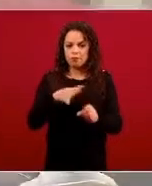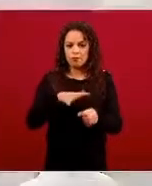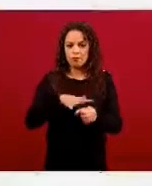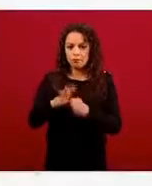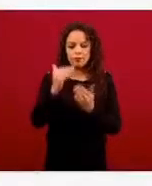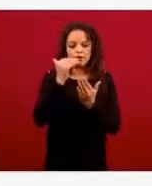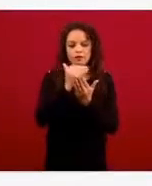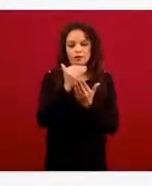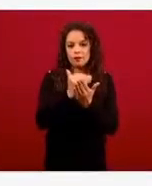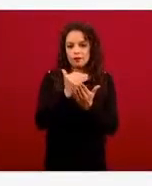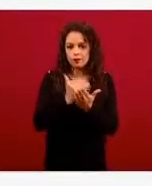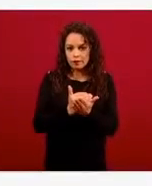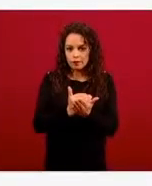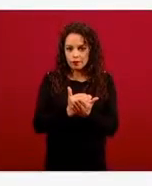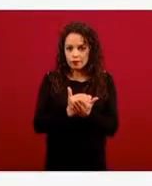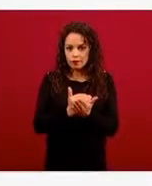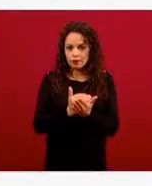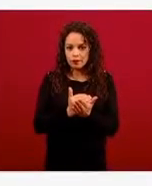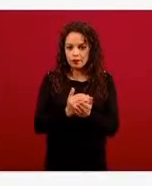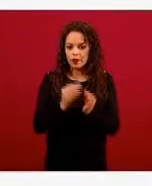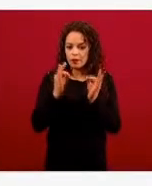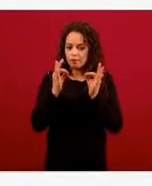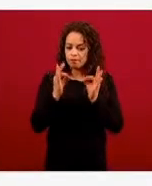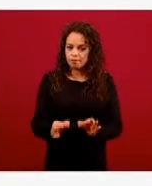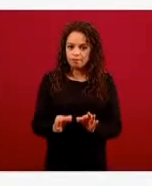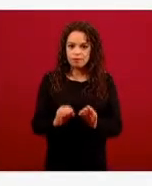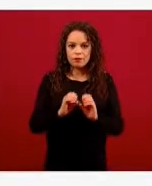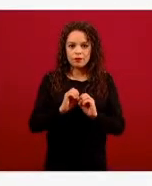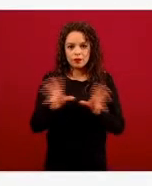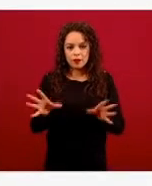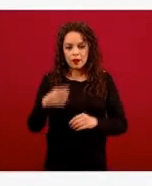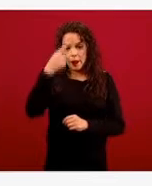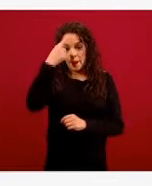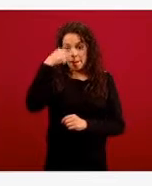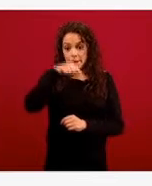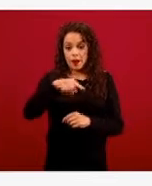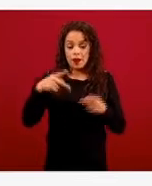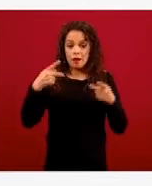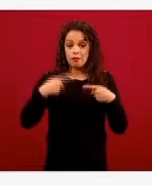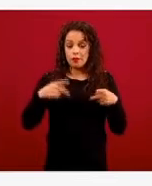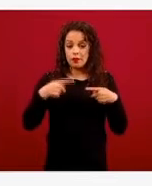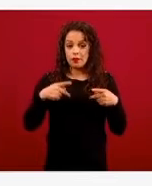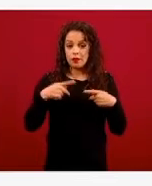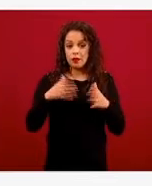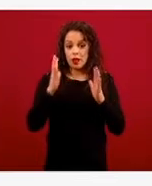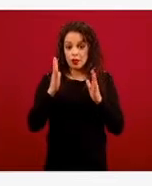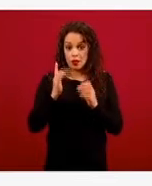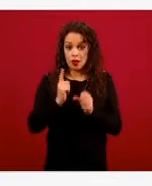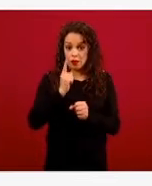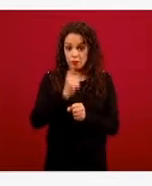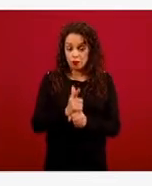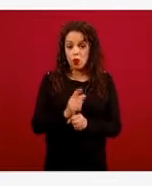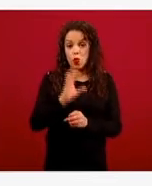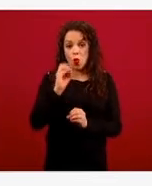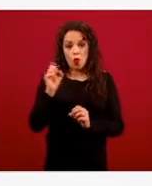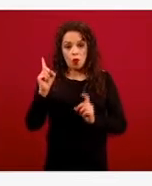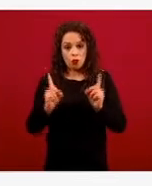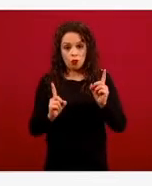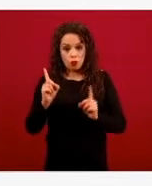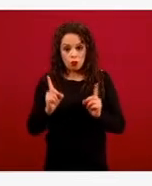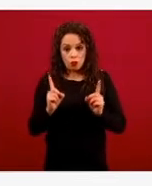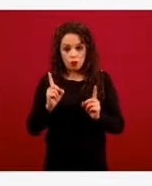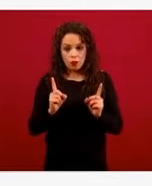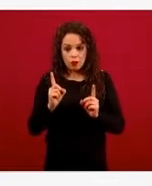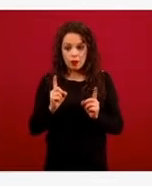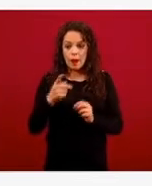Now, I would also like to bring your attention to a specific protocol that we have developed that